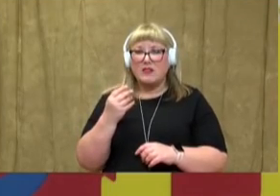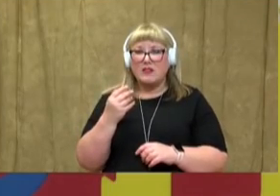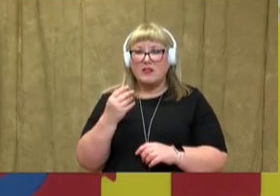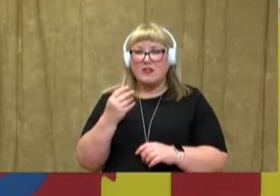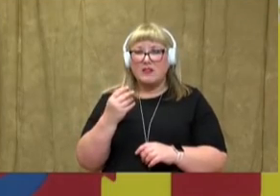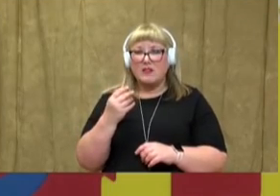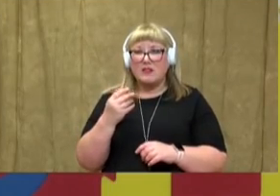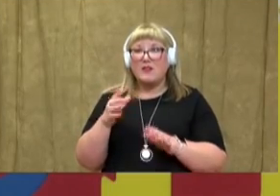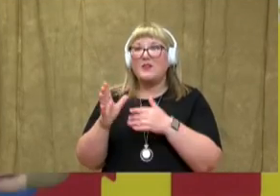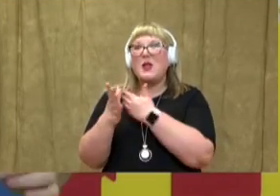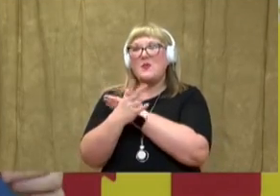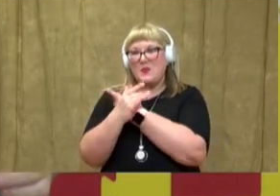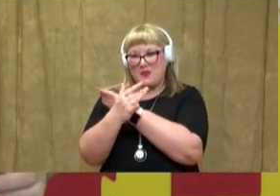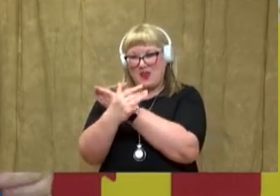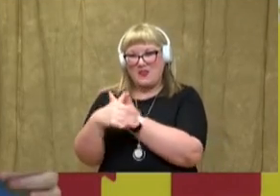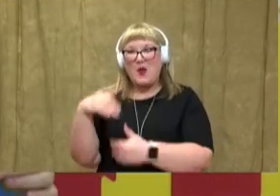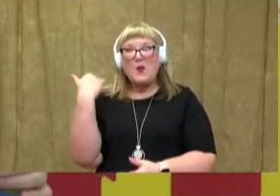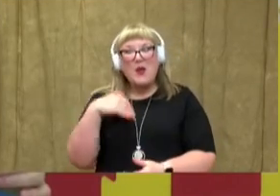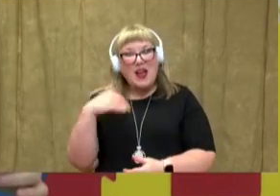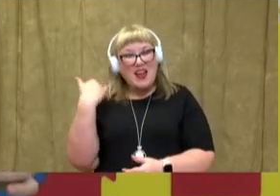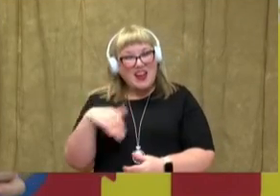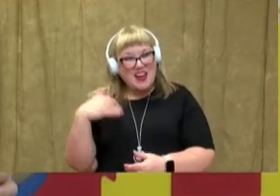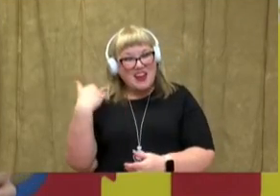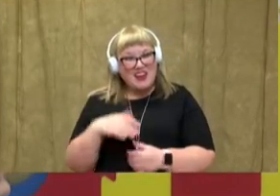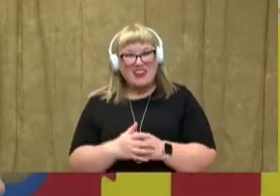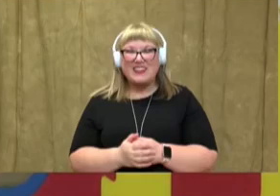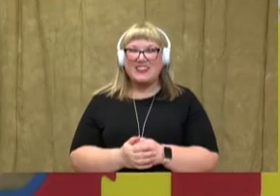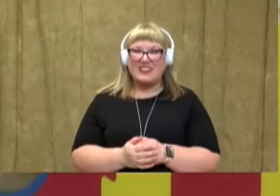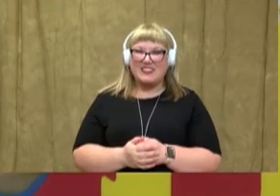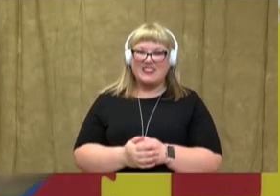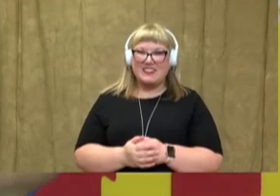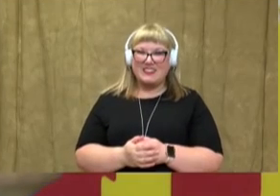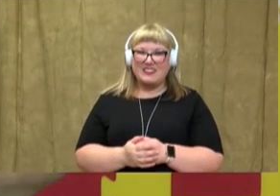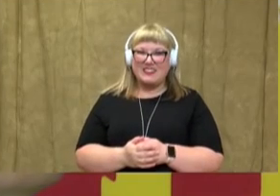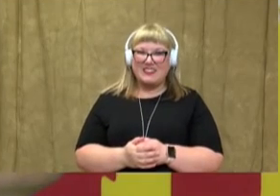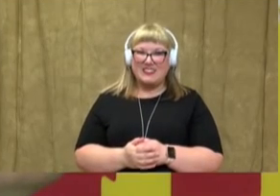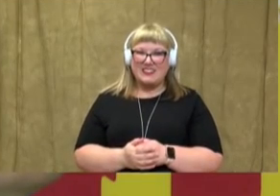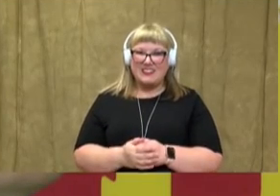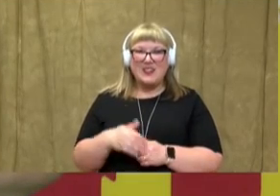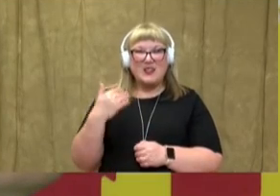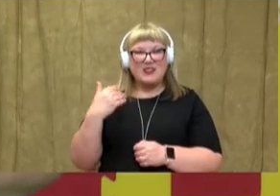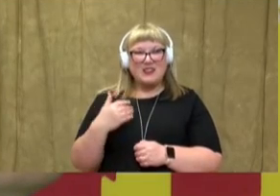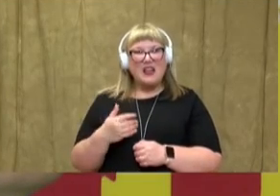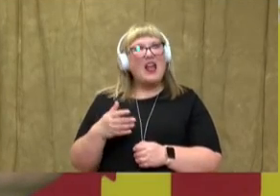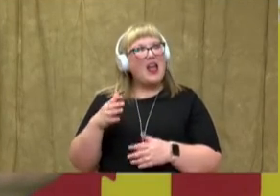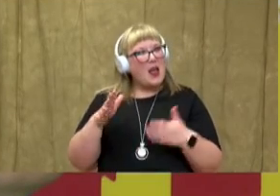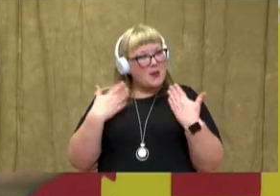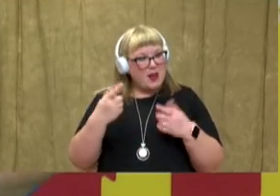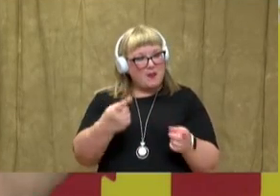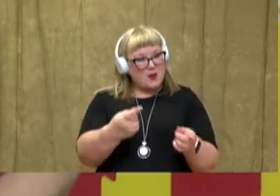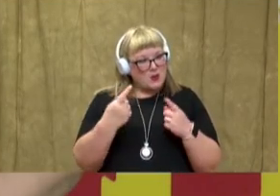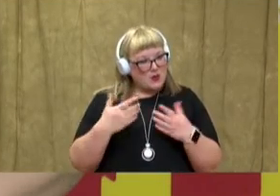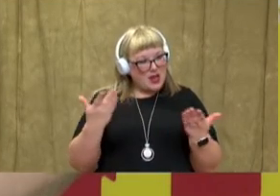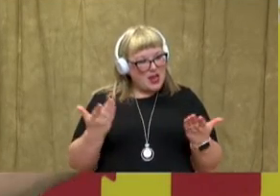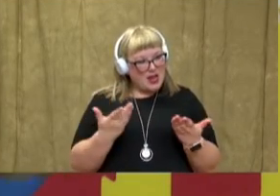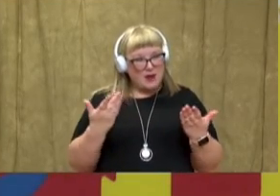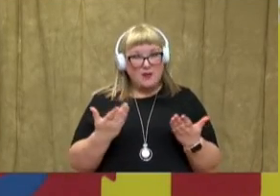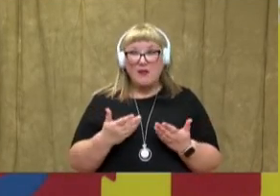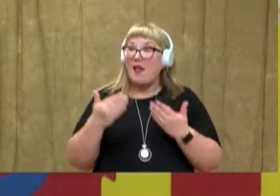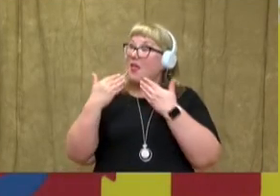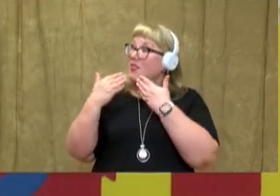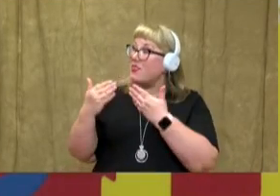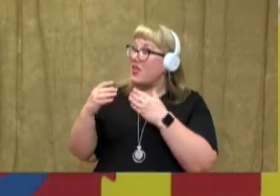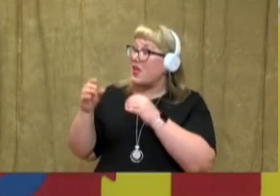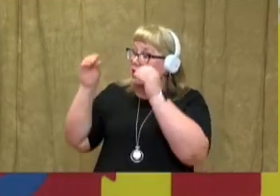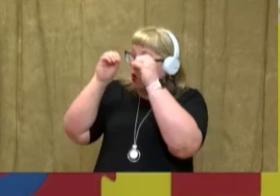beautiful butterfly. Oh, Henry, I'm glad you came to see us today. And thank you, Ollie,